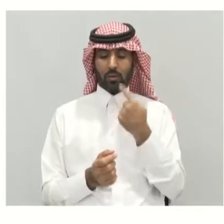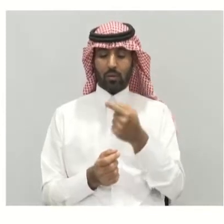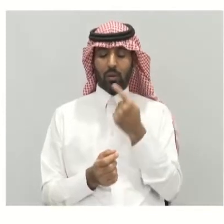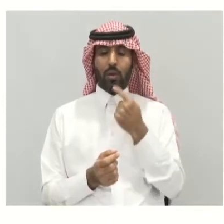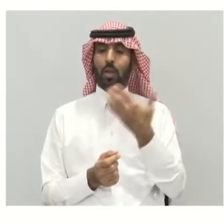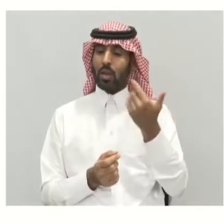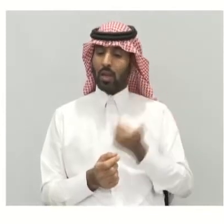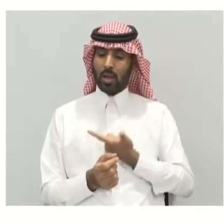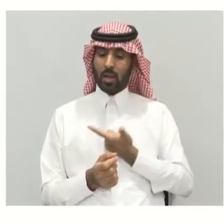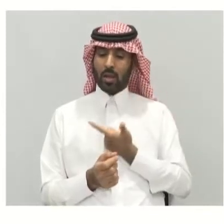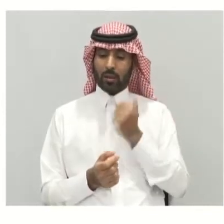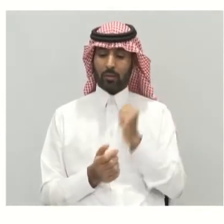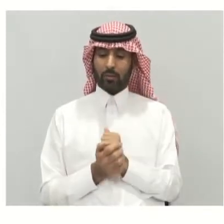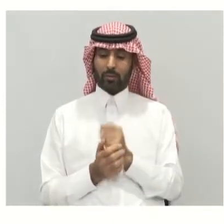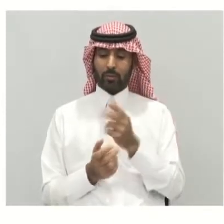Thursday, last Thursday